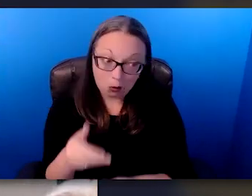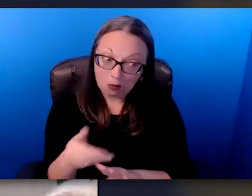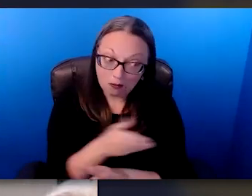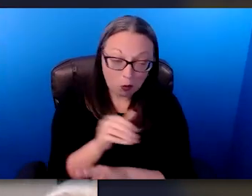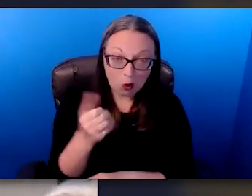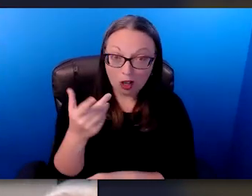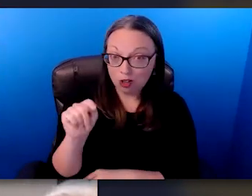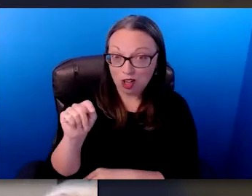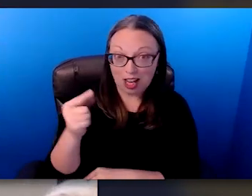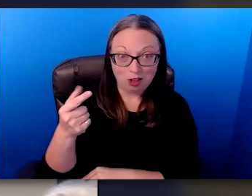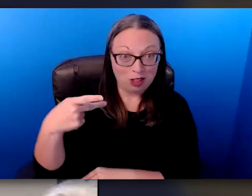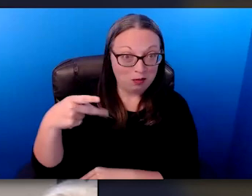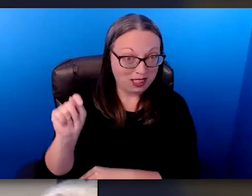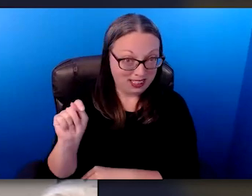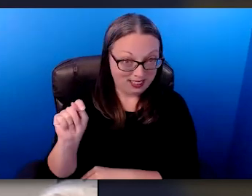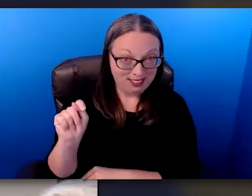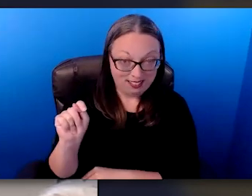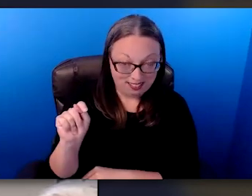ChatGPT,